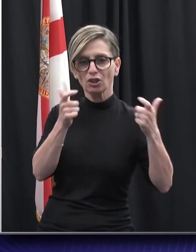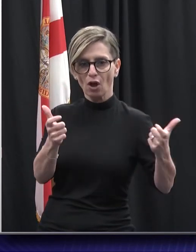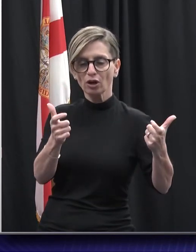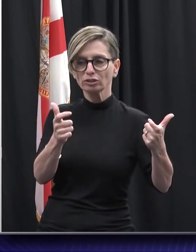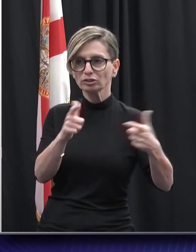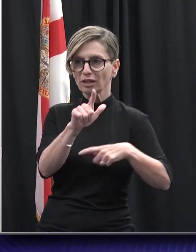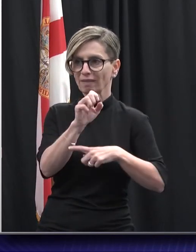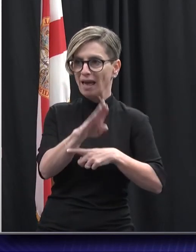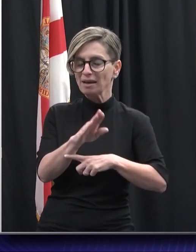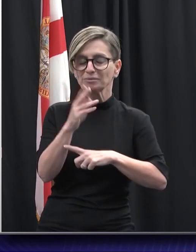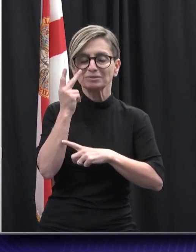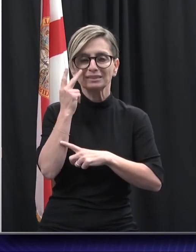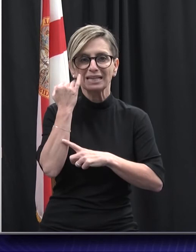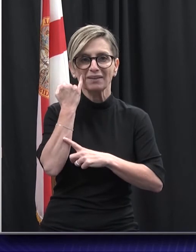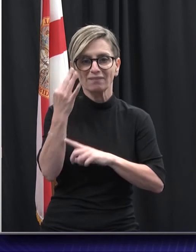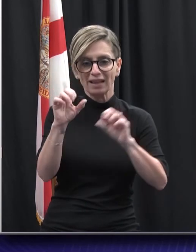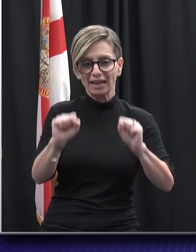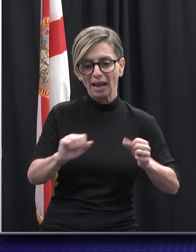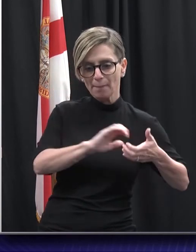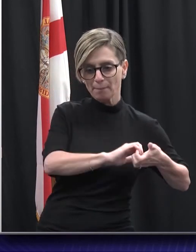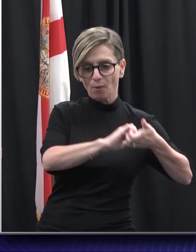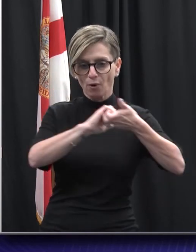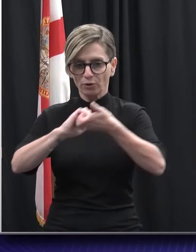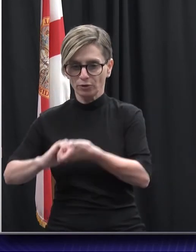to partner to do the testing for them.